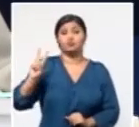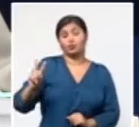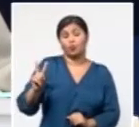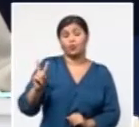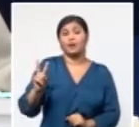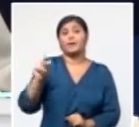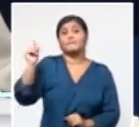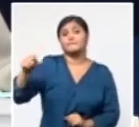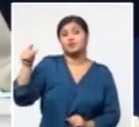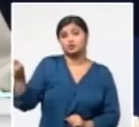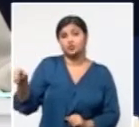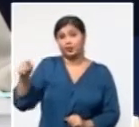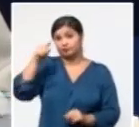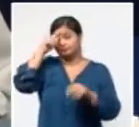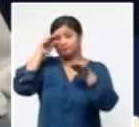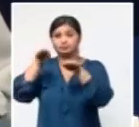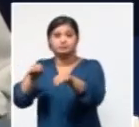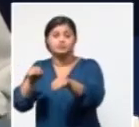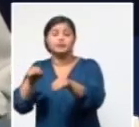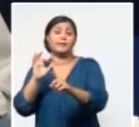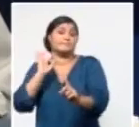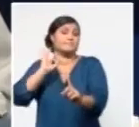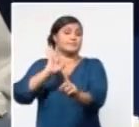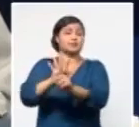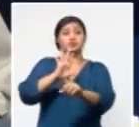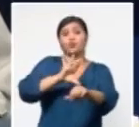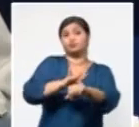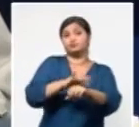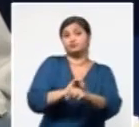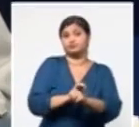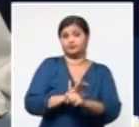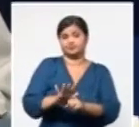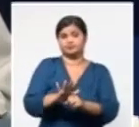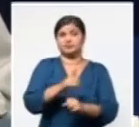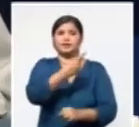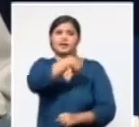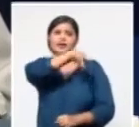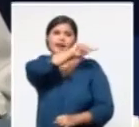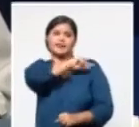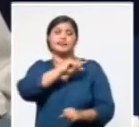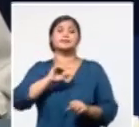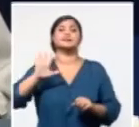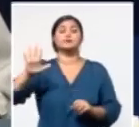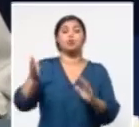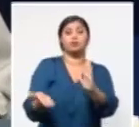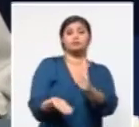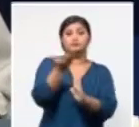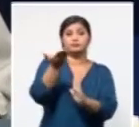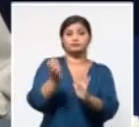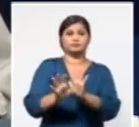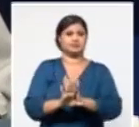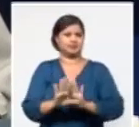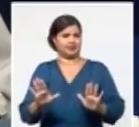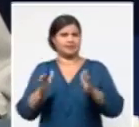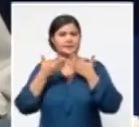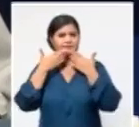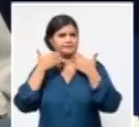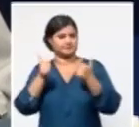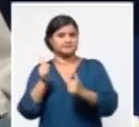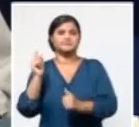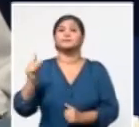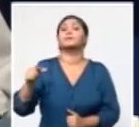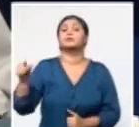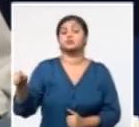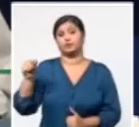evacuated at the beginning of the pandemic, and 5 patients were discharged yesterday.